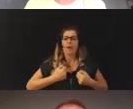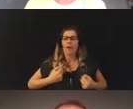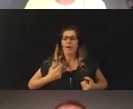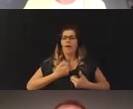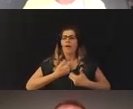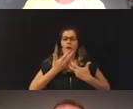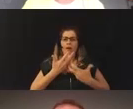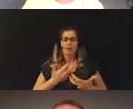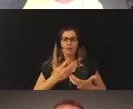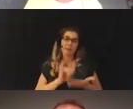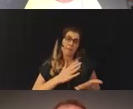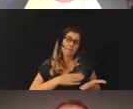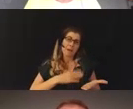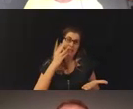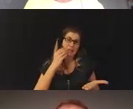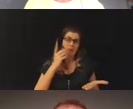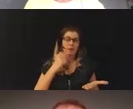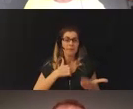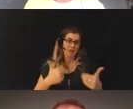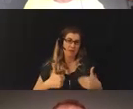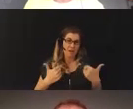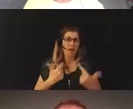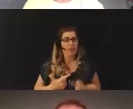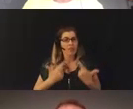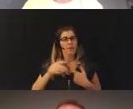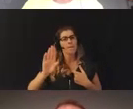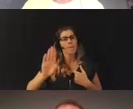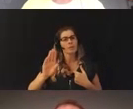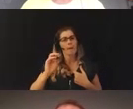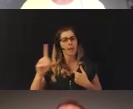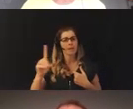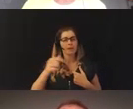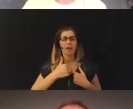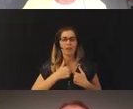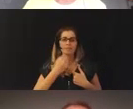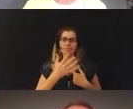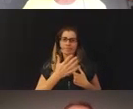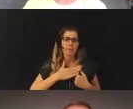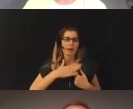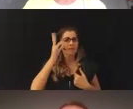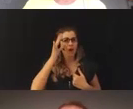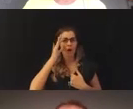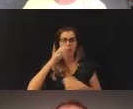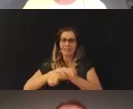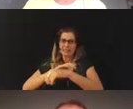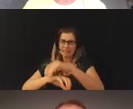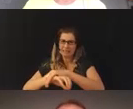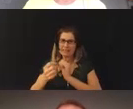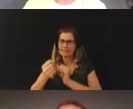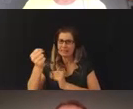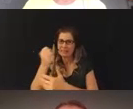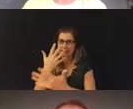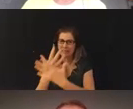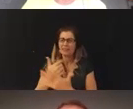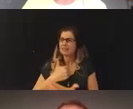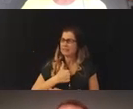from my own experiences growing up as a young person in Baltimore, struggling with the arrest of my father and the anger and frustration that I felt growing up